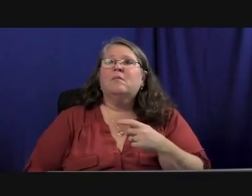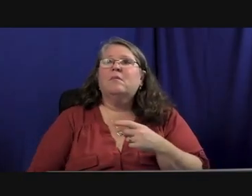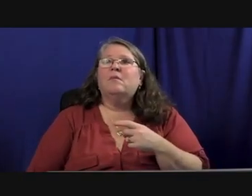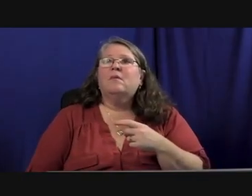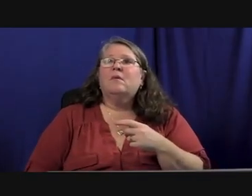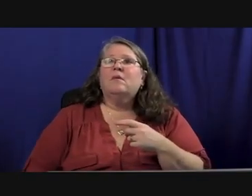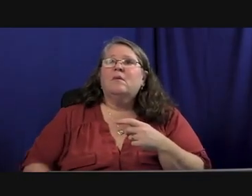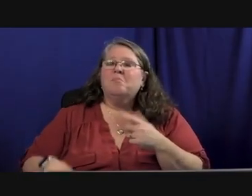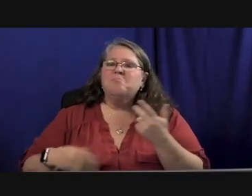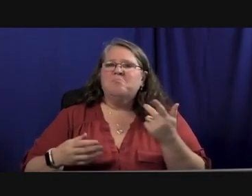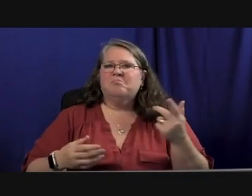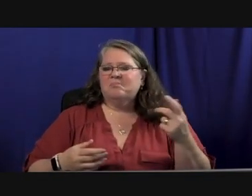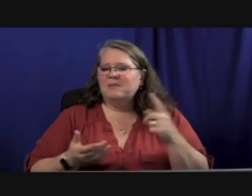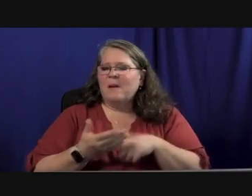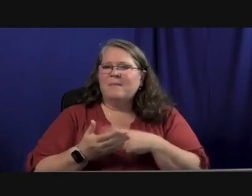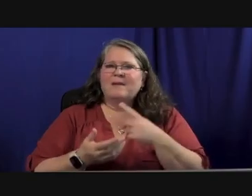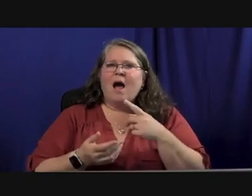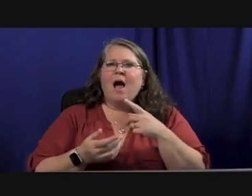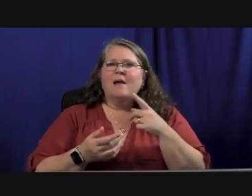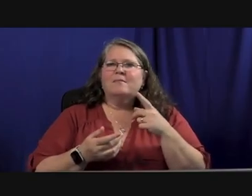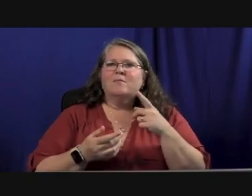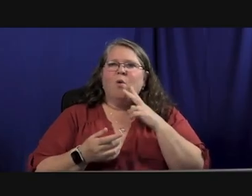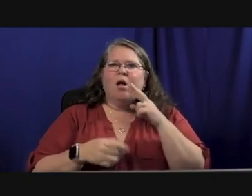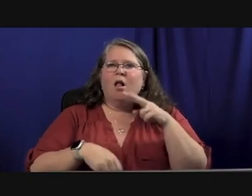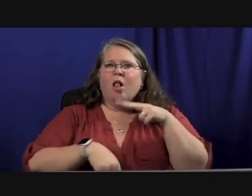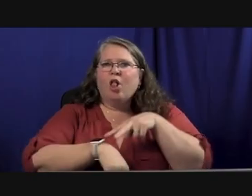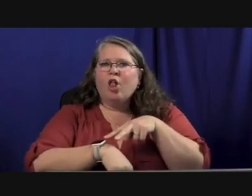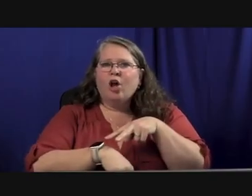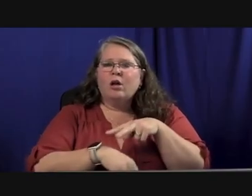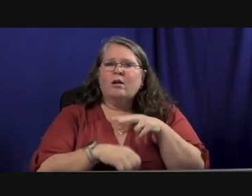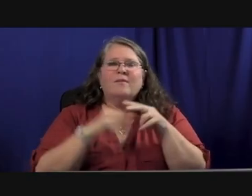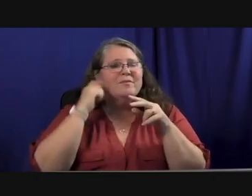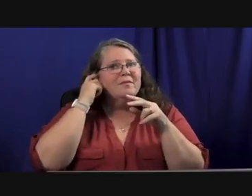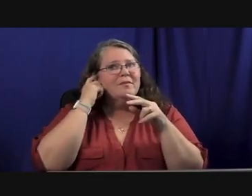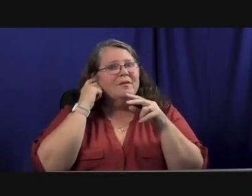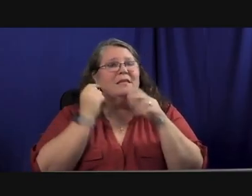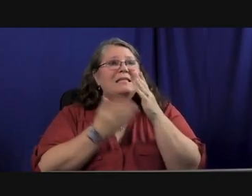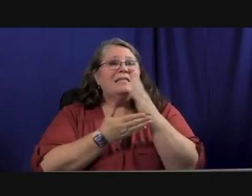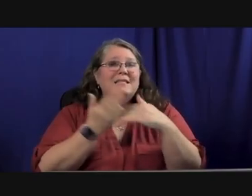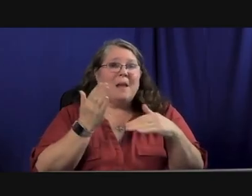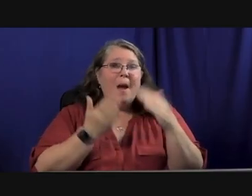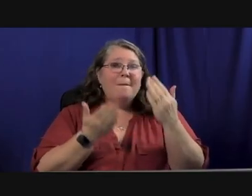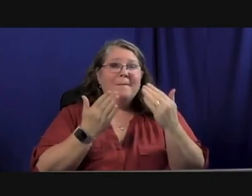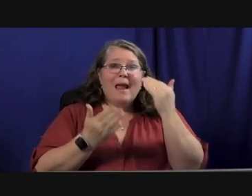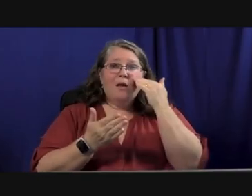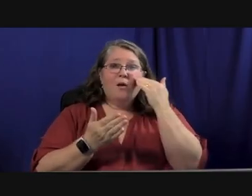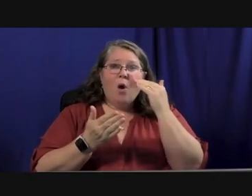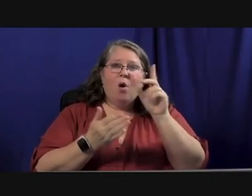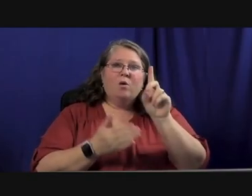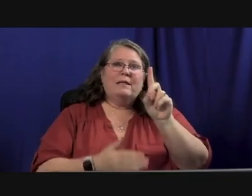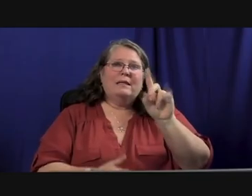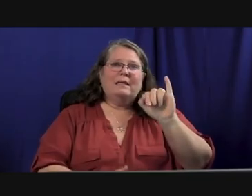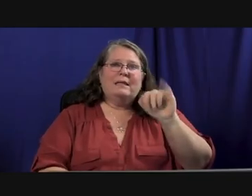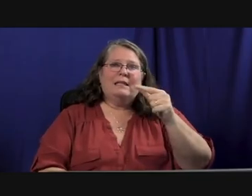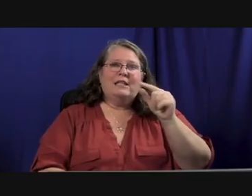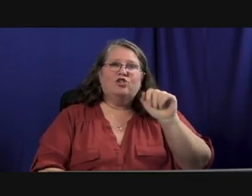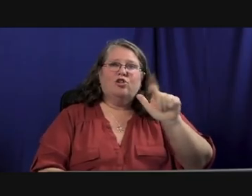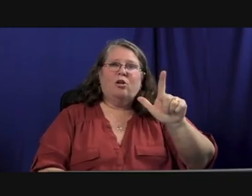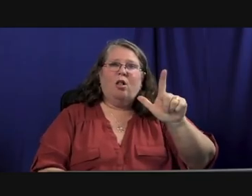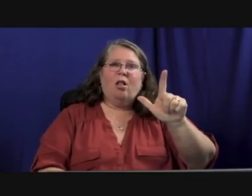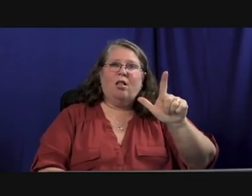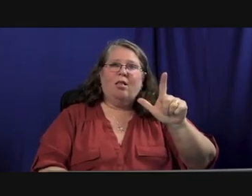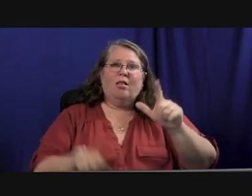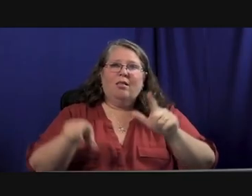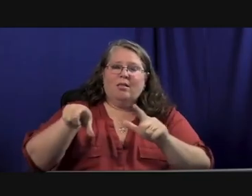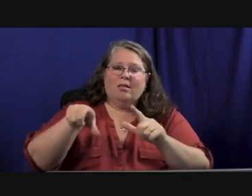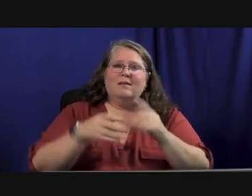city. So then going on to time, as far as looking